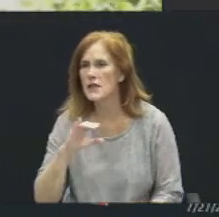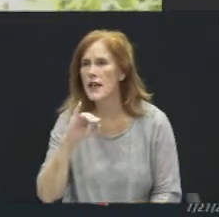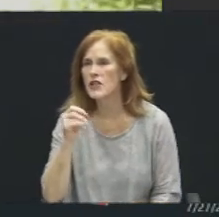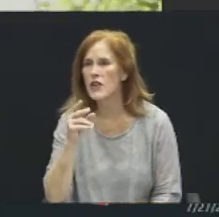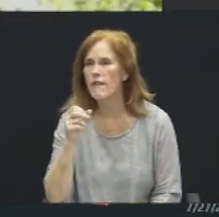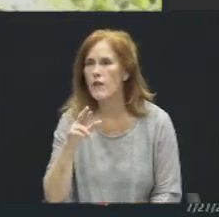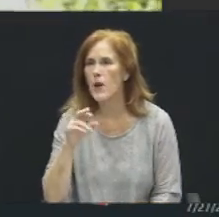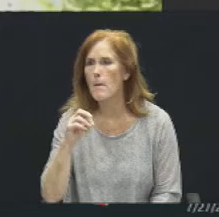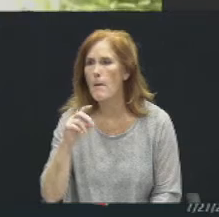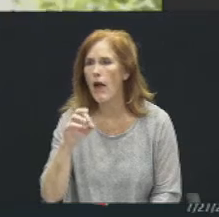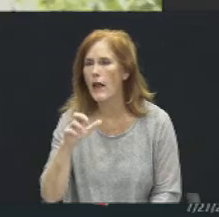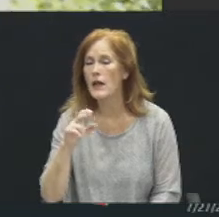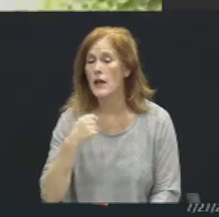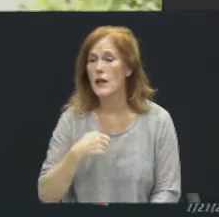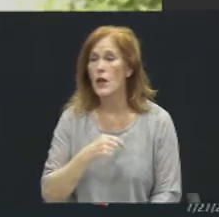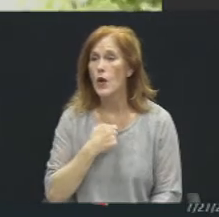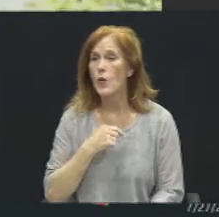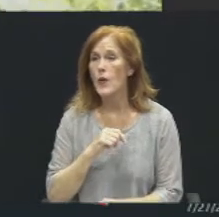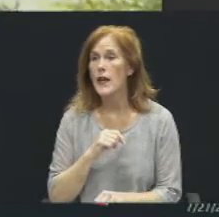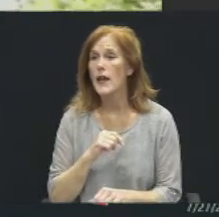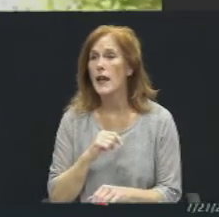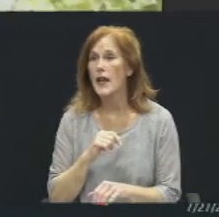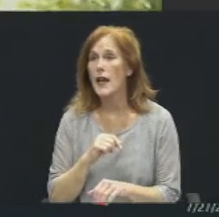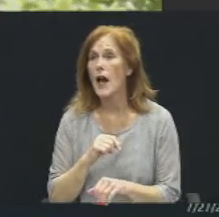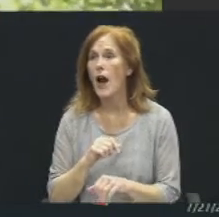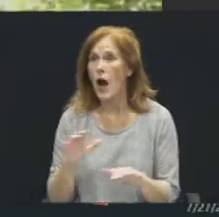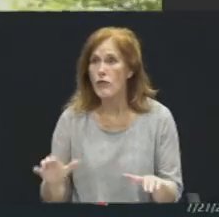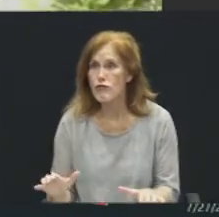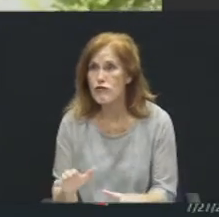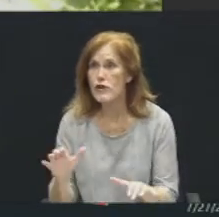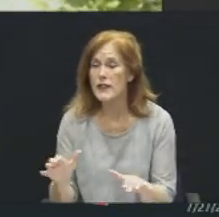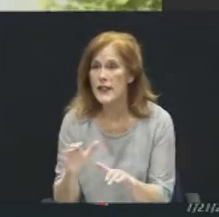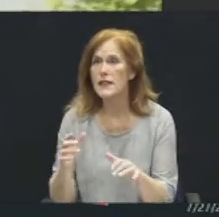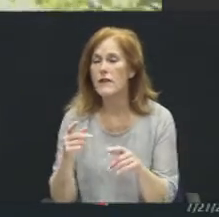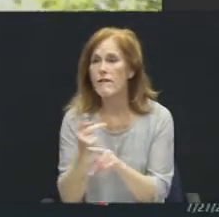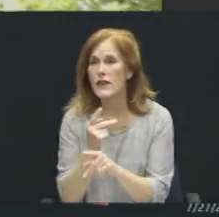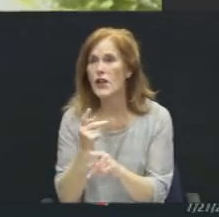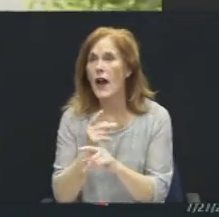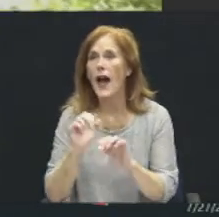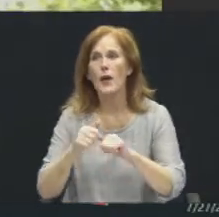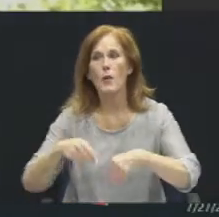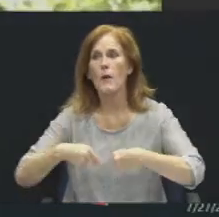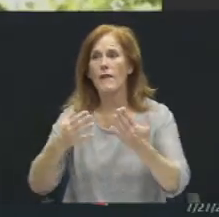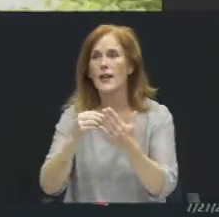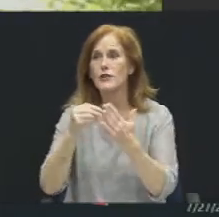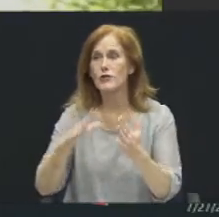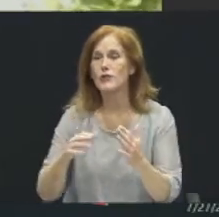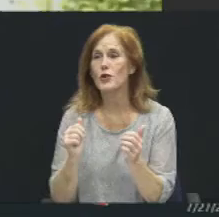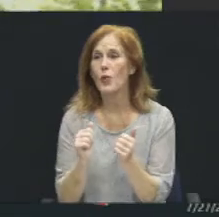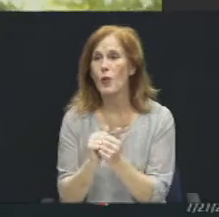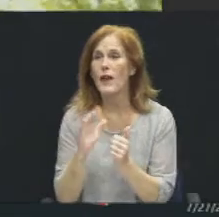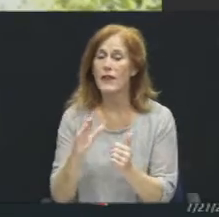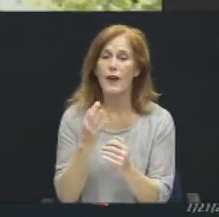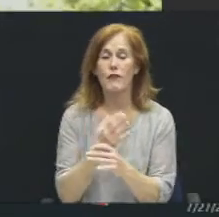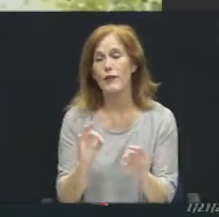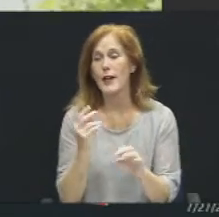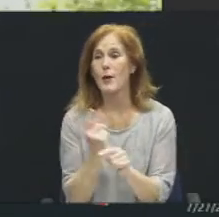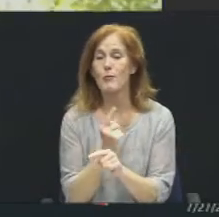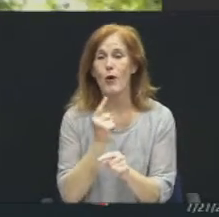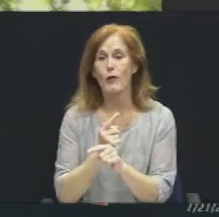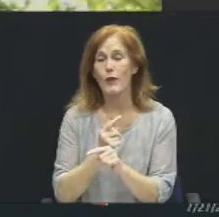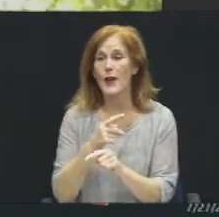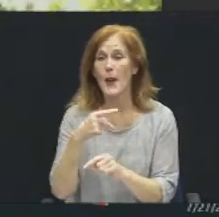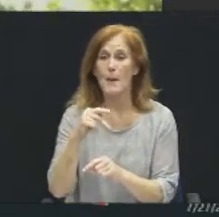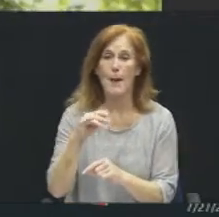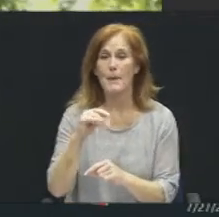My announcements is we are working tirelessly to figure out how to provide students with their free and appropriate public education this